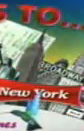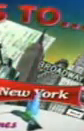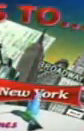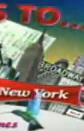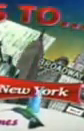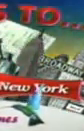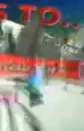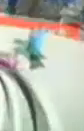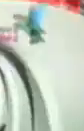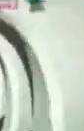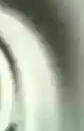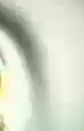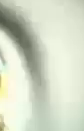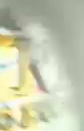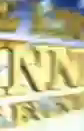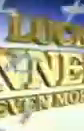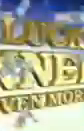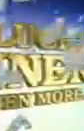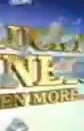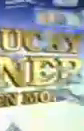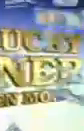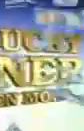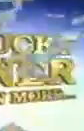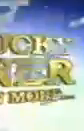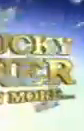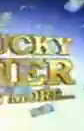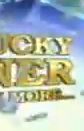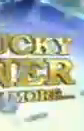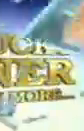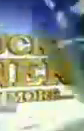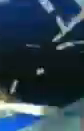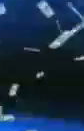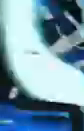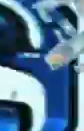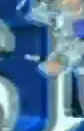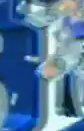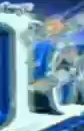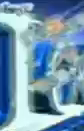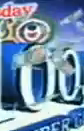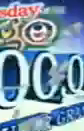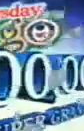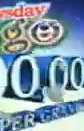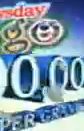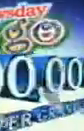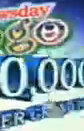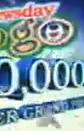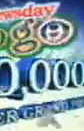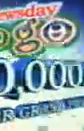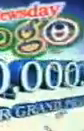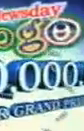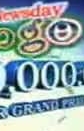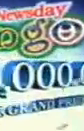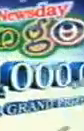Airlines. Plus, one lucky super grand prize winner can get even more in the 2010 Newsday Bingo,